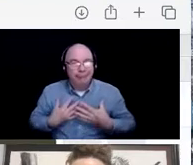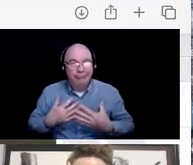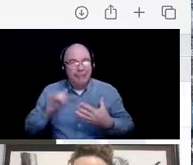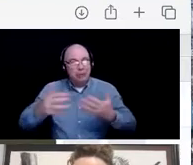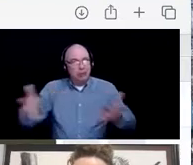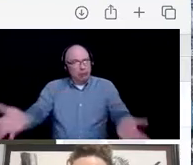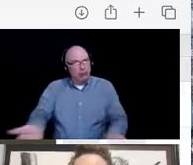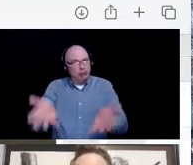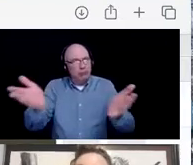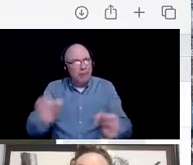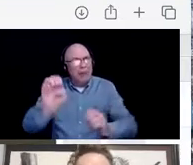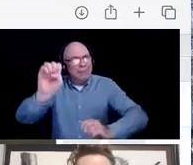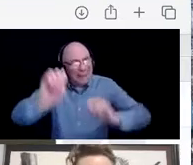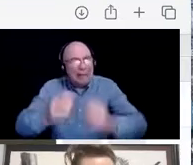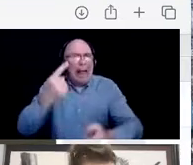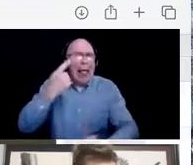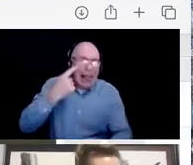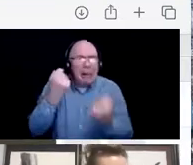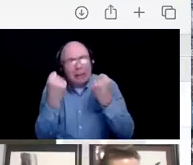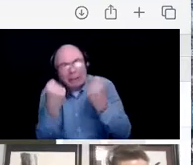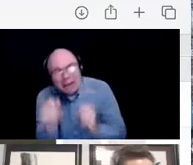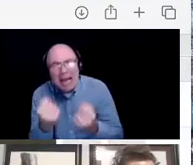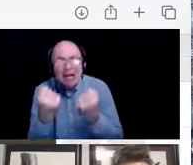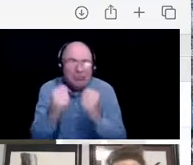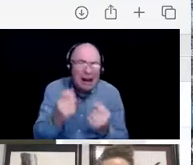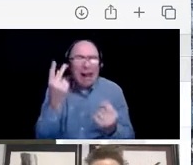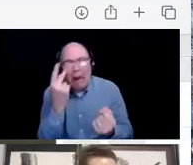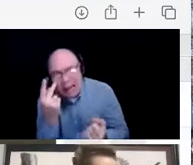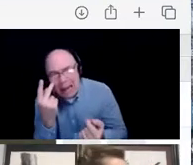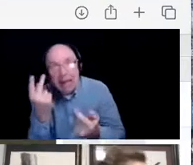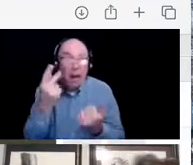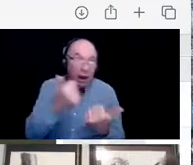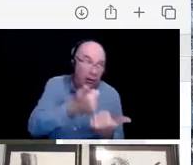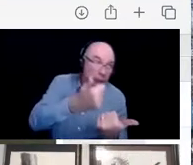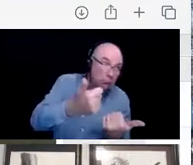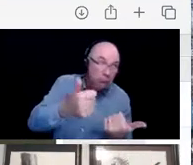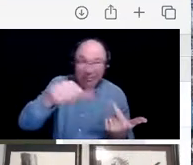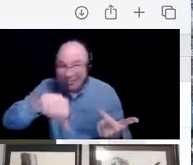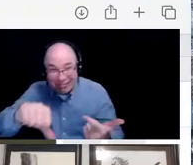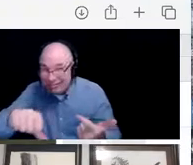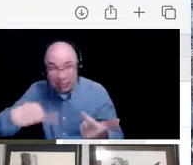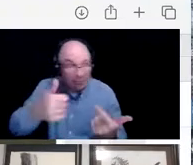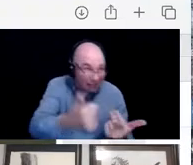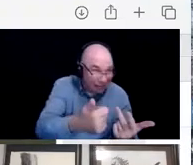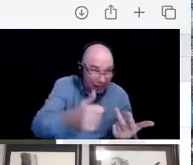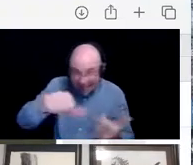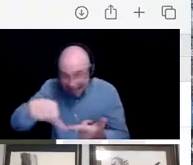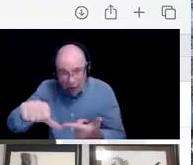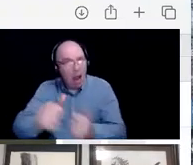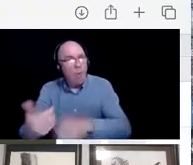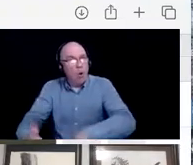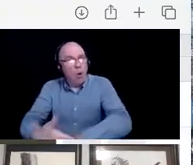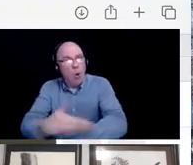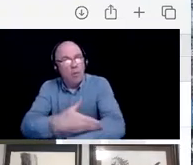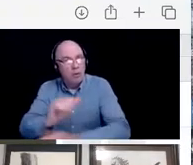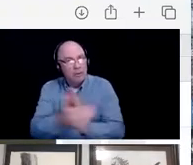encourage you to start experimenting, trying new things out, seeing what goes well and seeing what could be improved upon when you're learning these new skills,